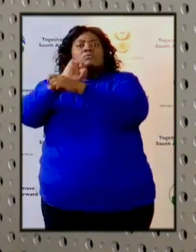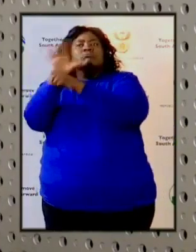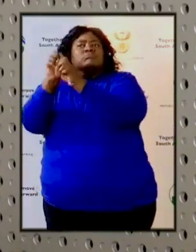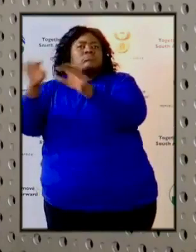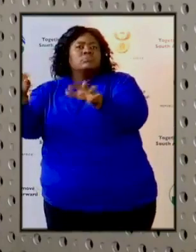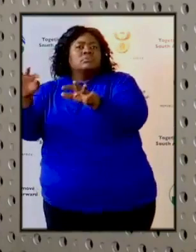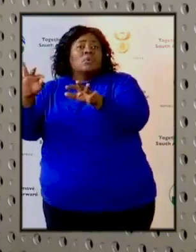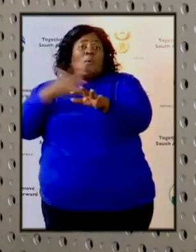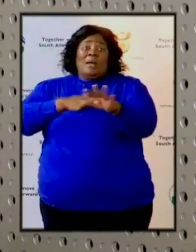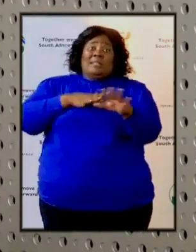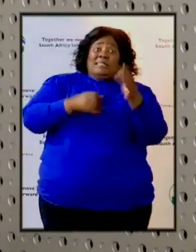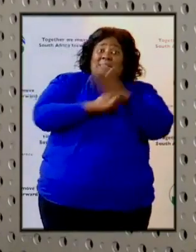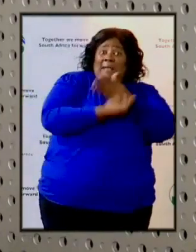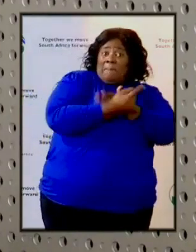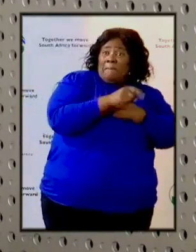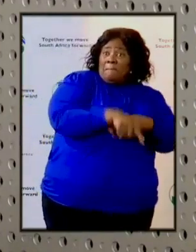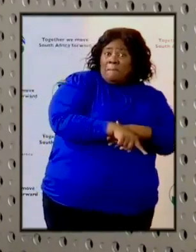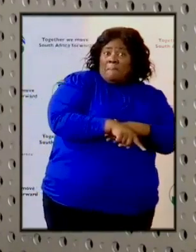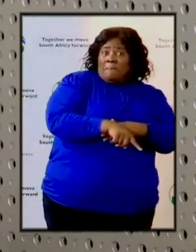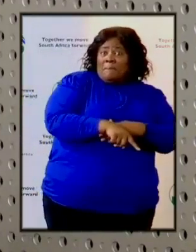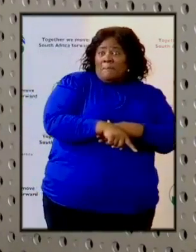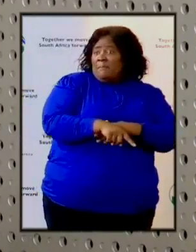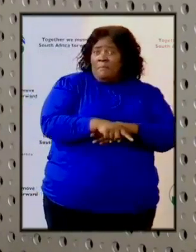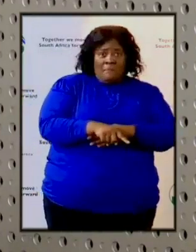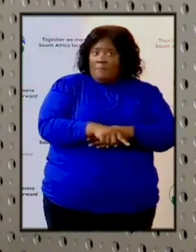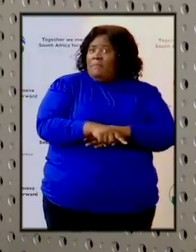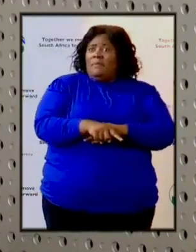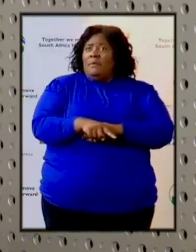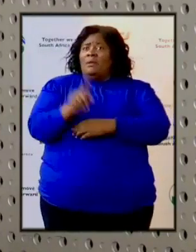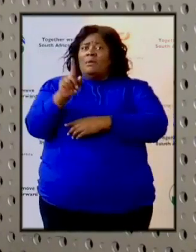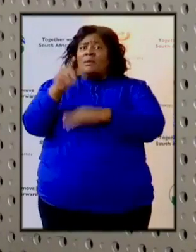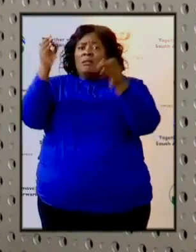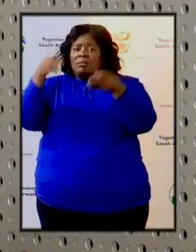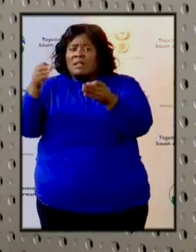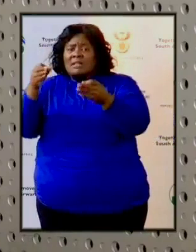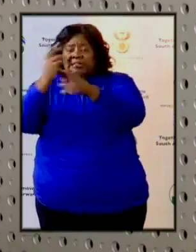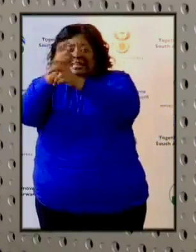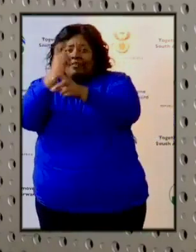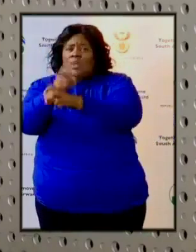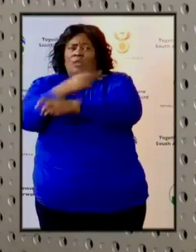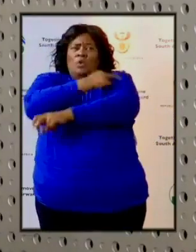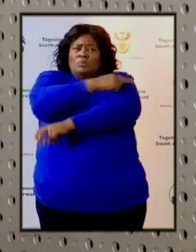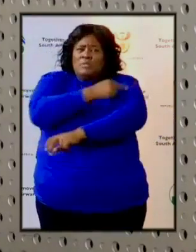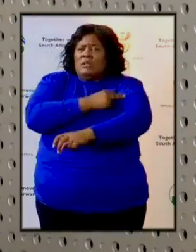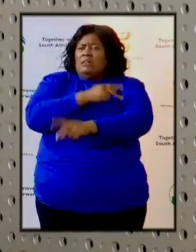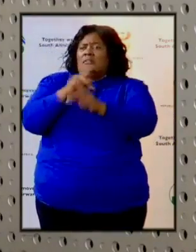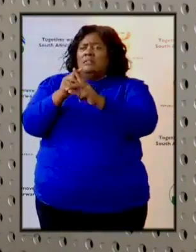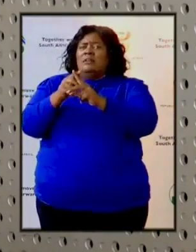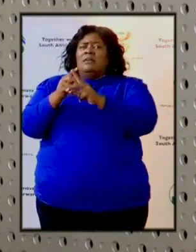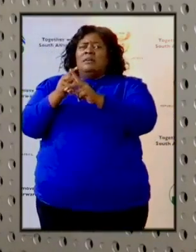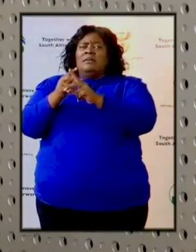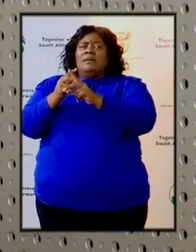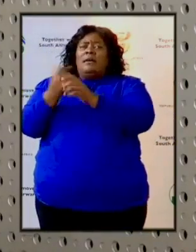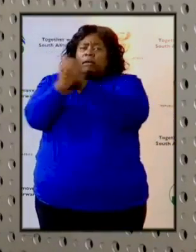to see mortuaries not coping, hospitals not coping, to see long trucks